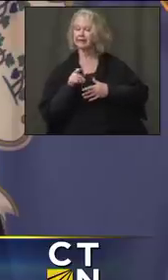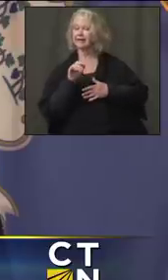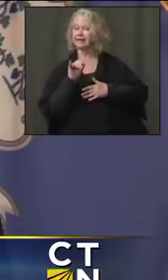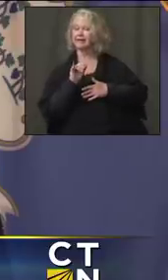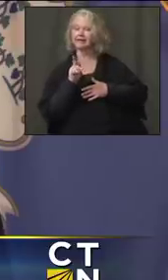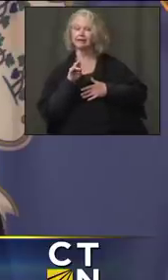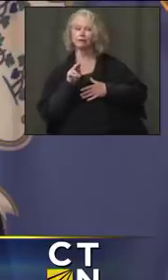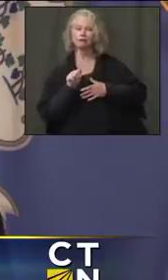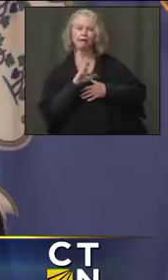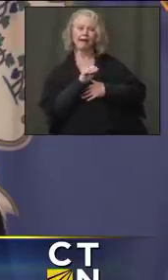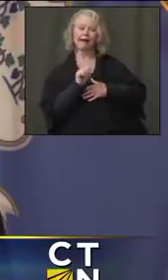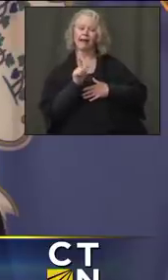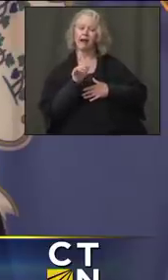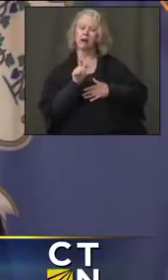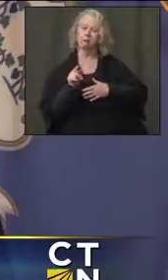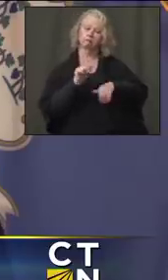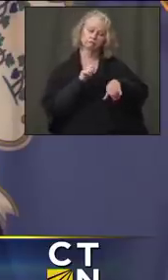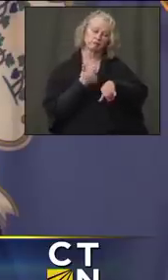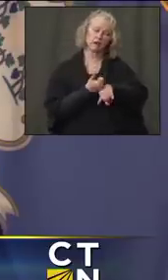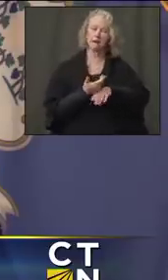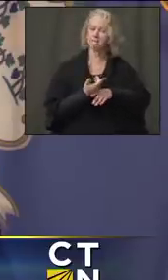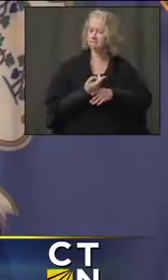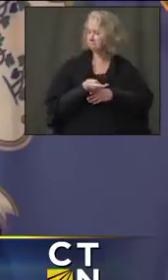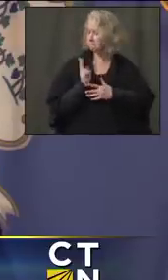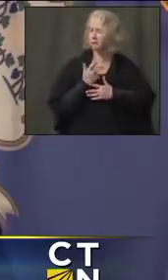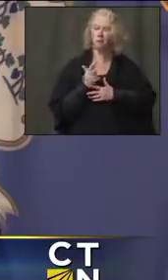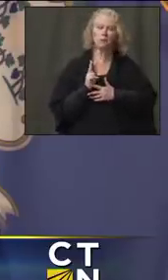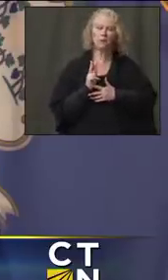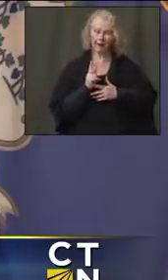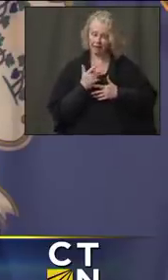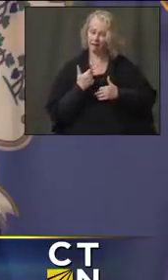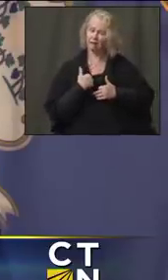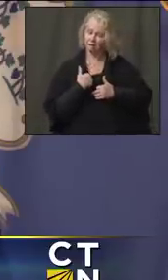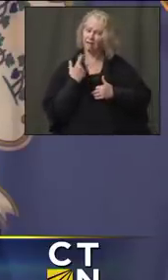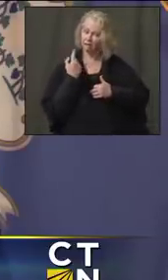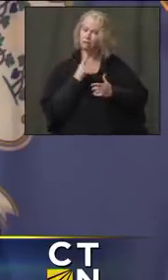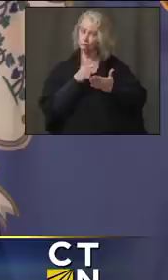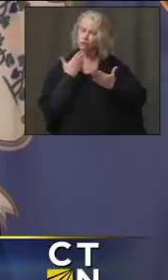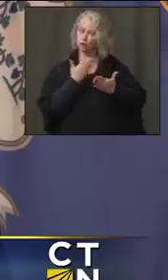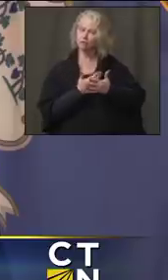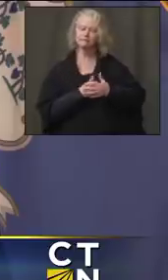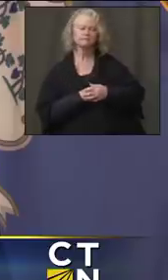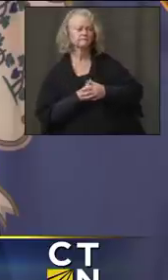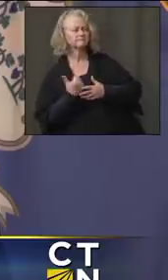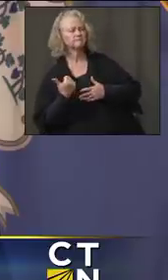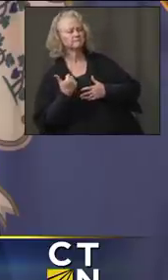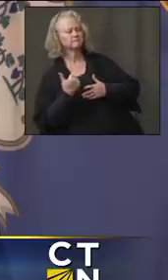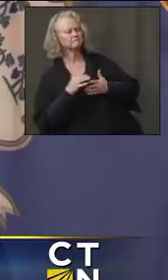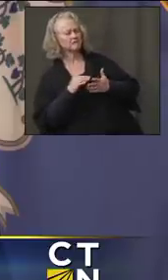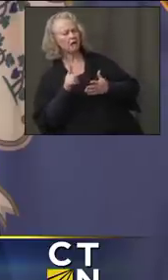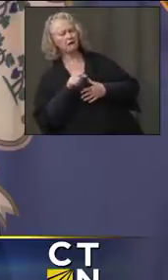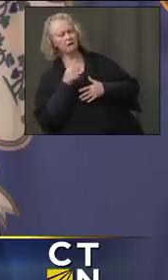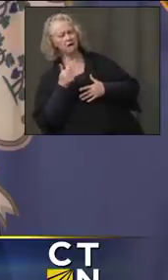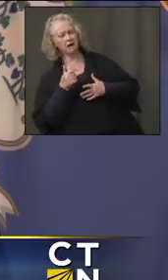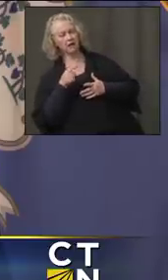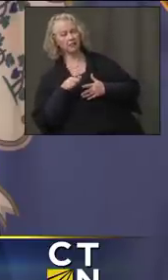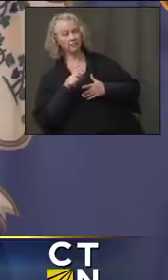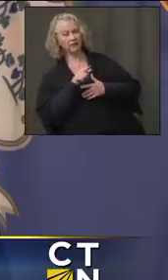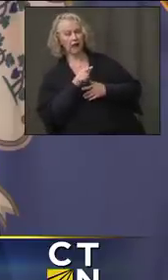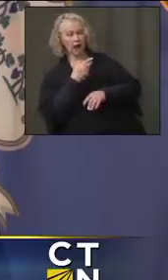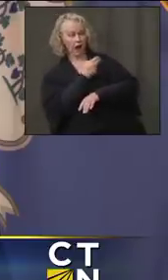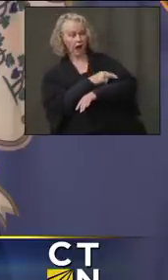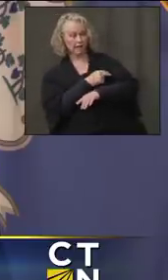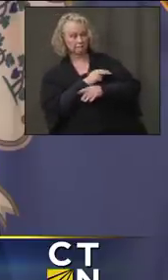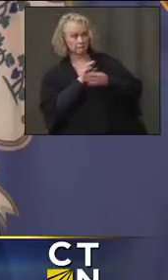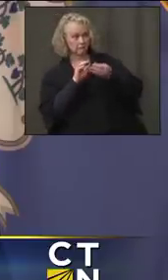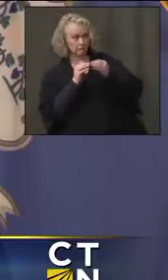out, probably a few weeks ago now, and I think we're keeping to them. And on a positive note, the hospital capacity has